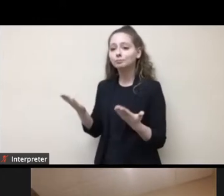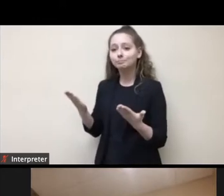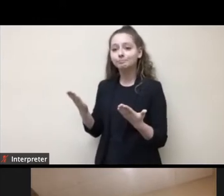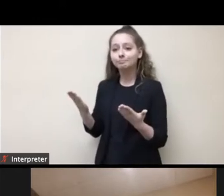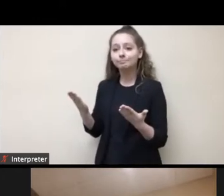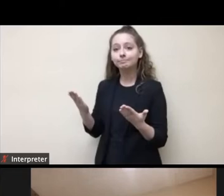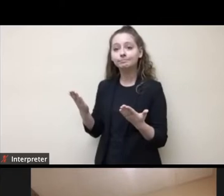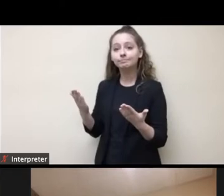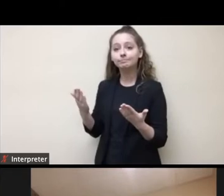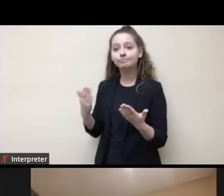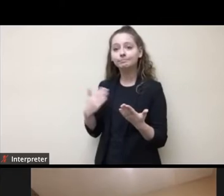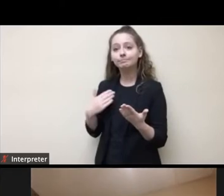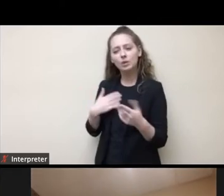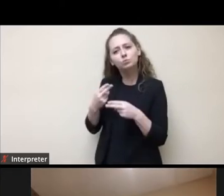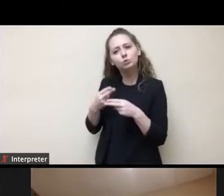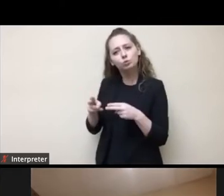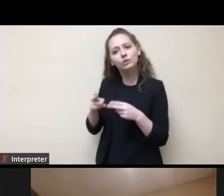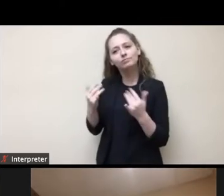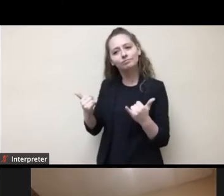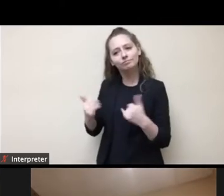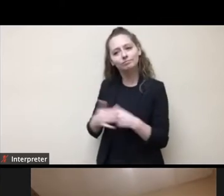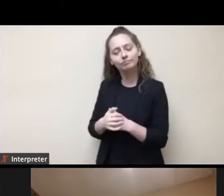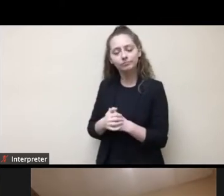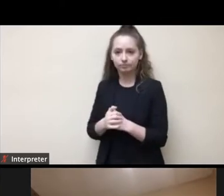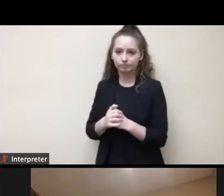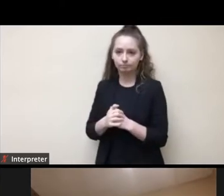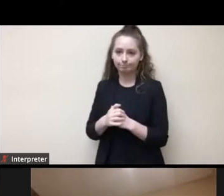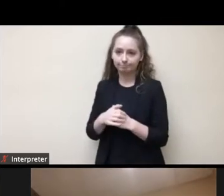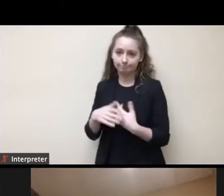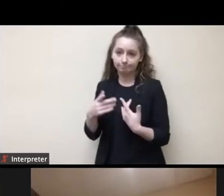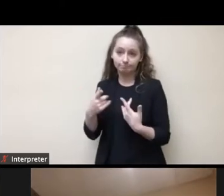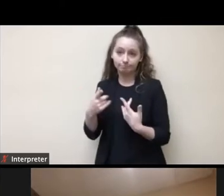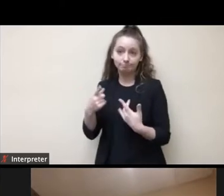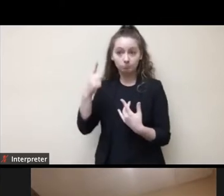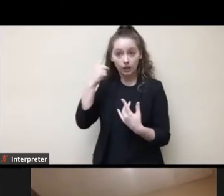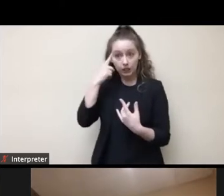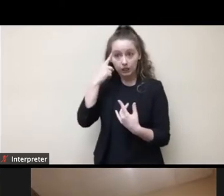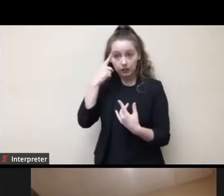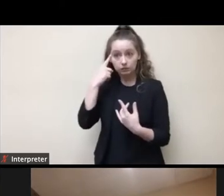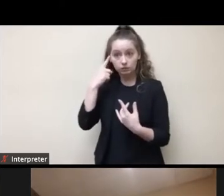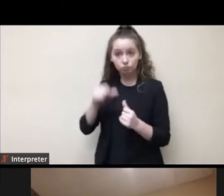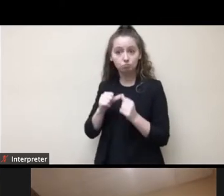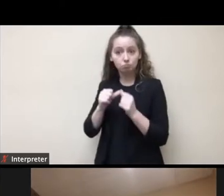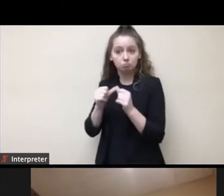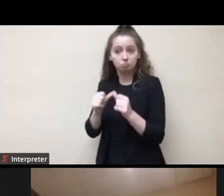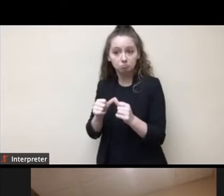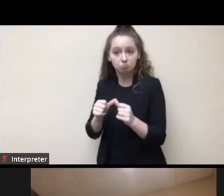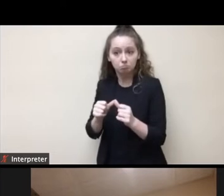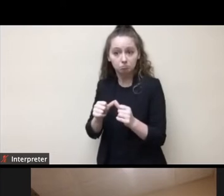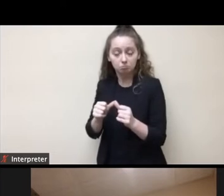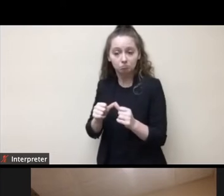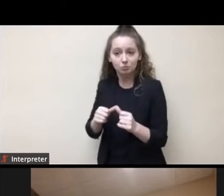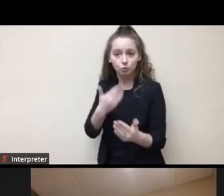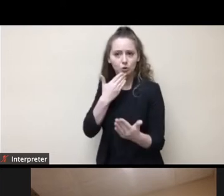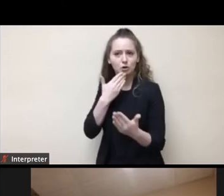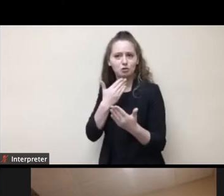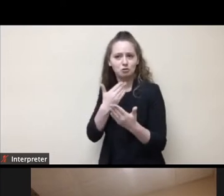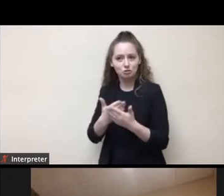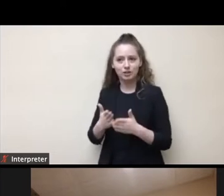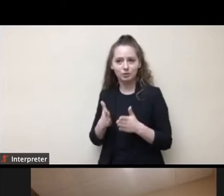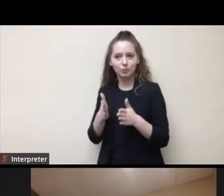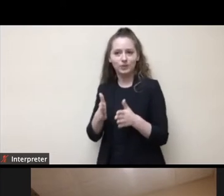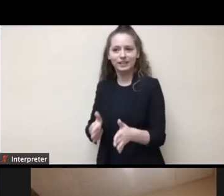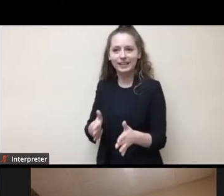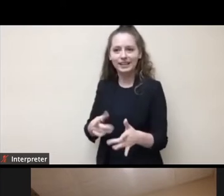I'm going to keep it a little short today because I think we're moving in a good direction. The country's starting to open up